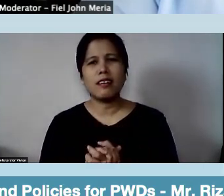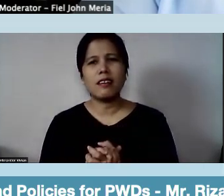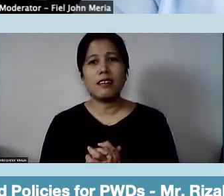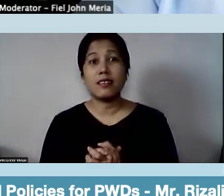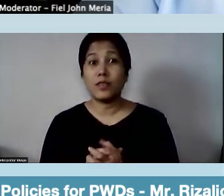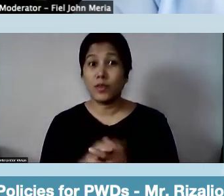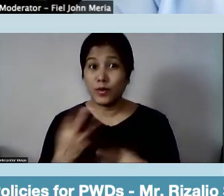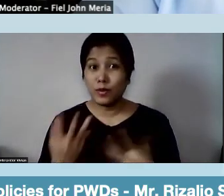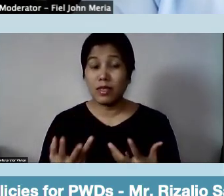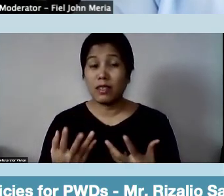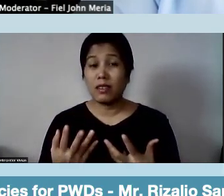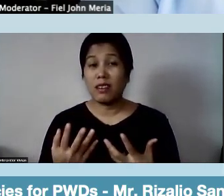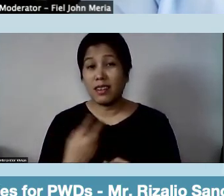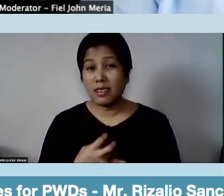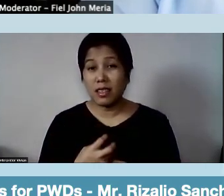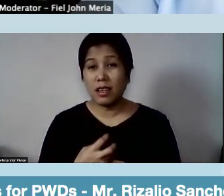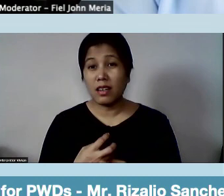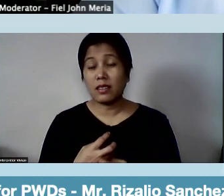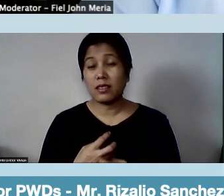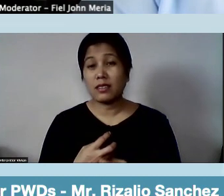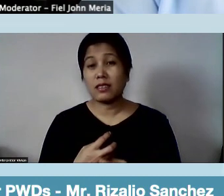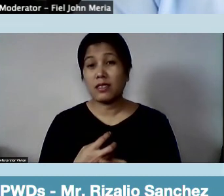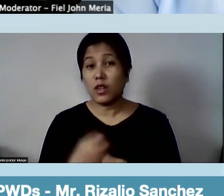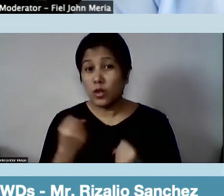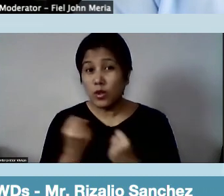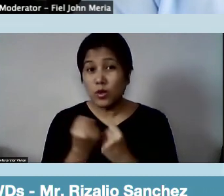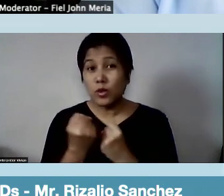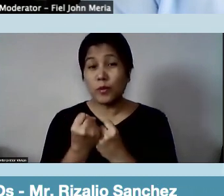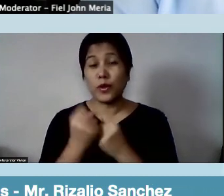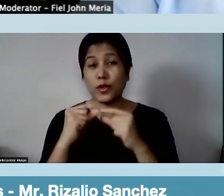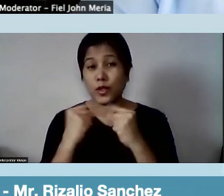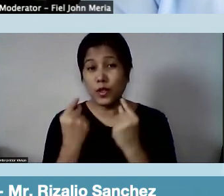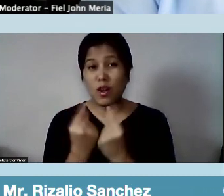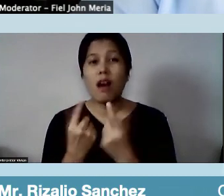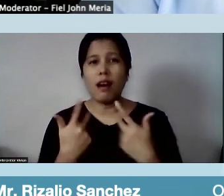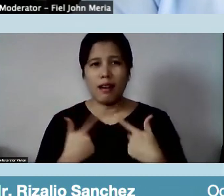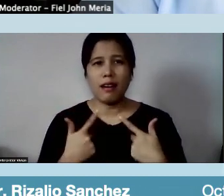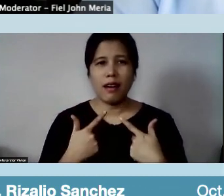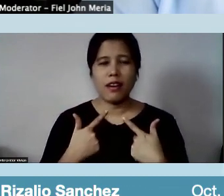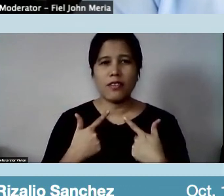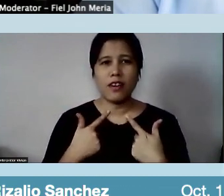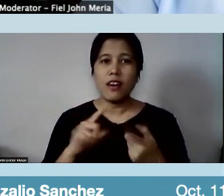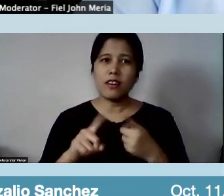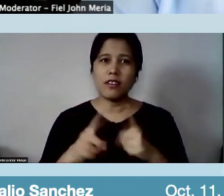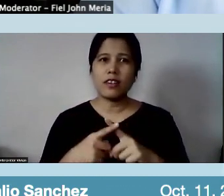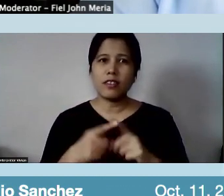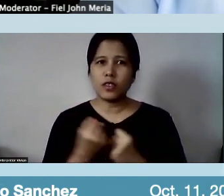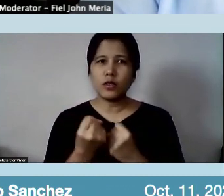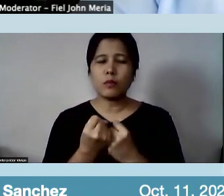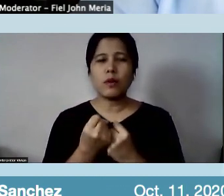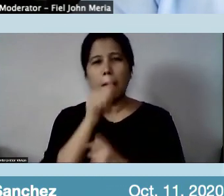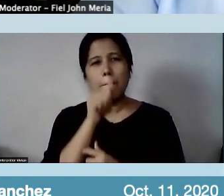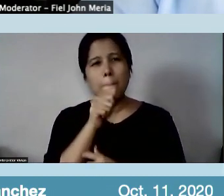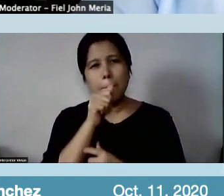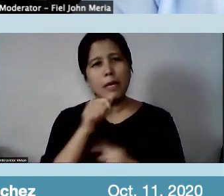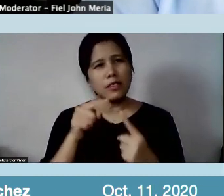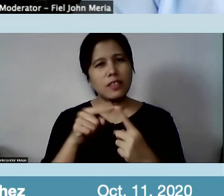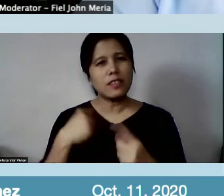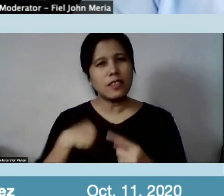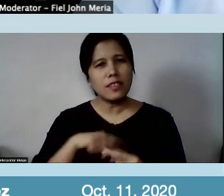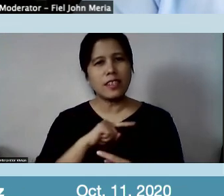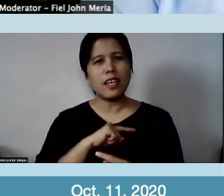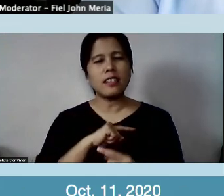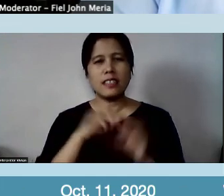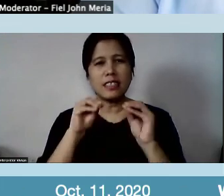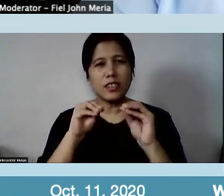it because we had support group. We had friends who would teach us, would be patient with us. Tinuruan tayo eh. Kaya